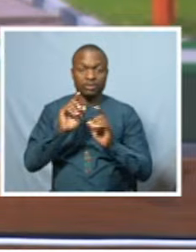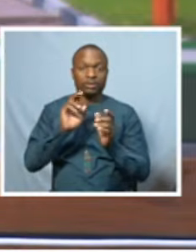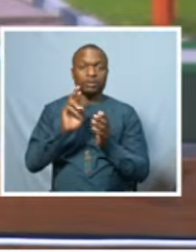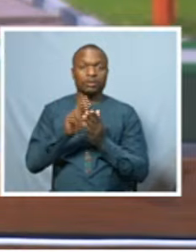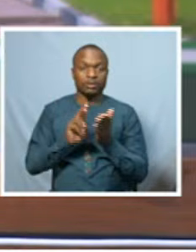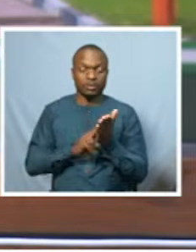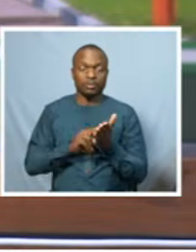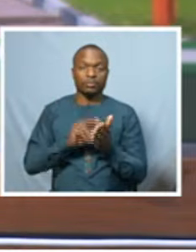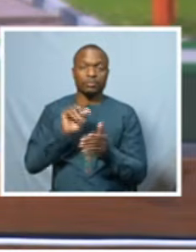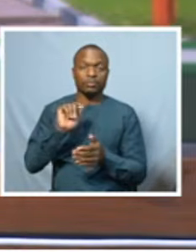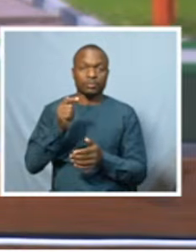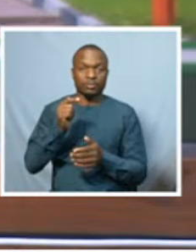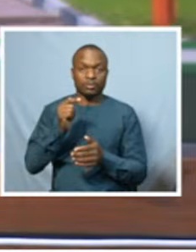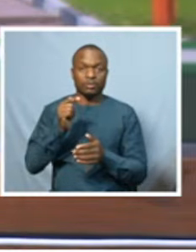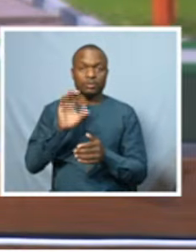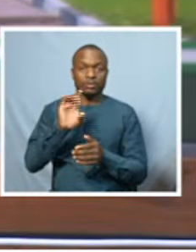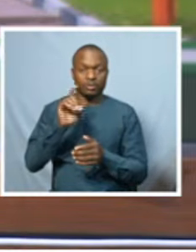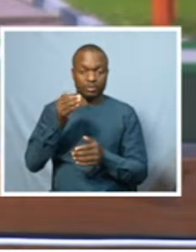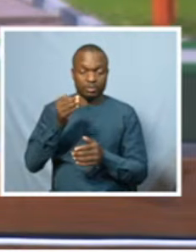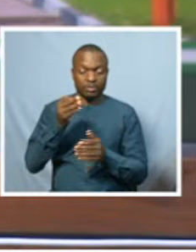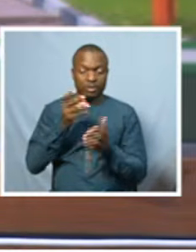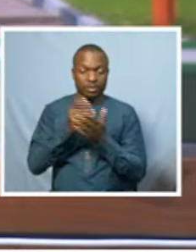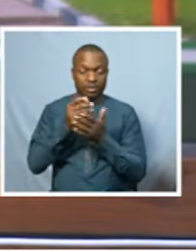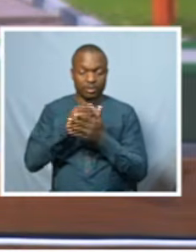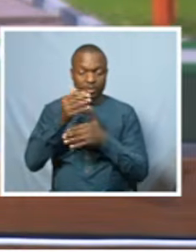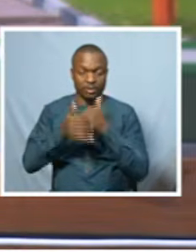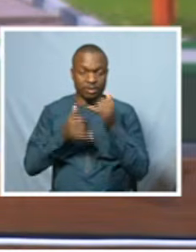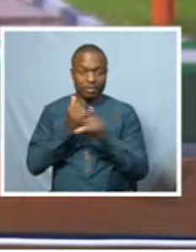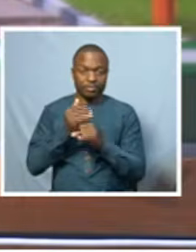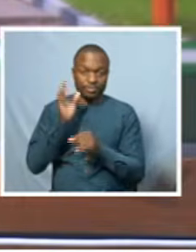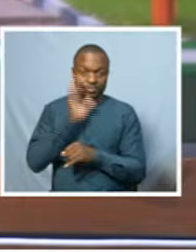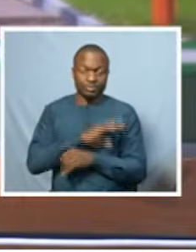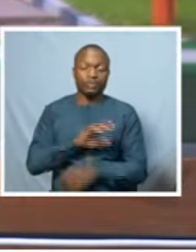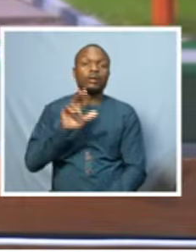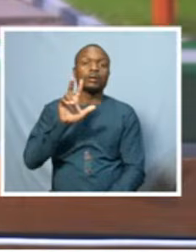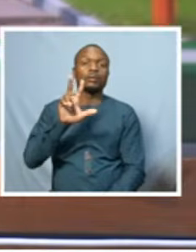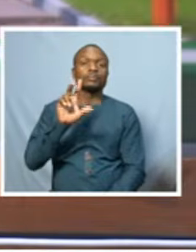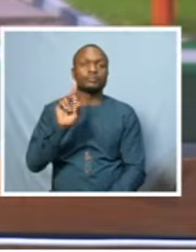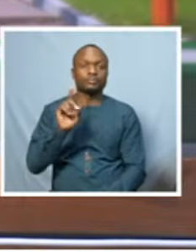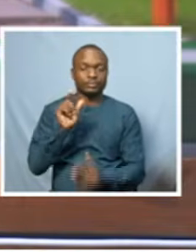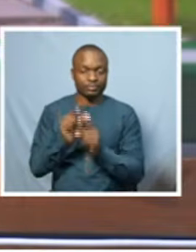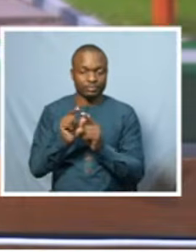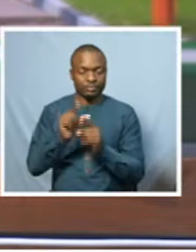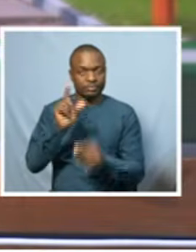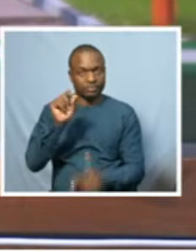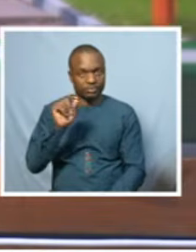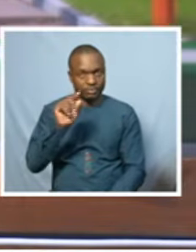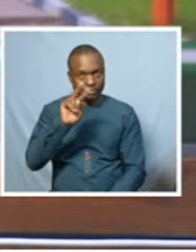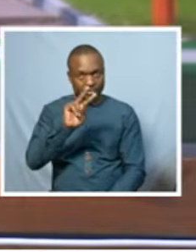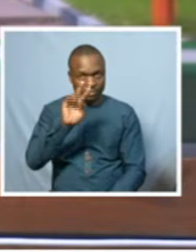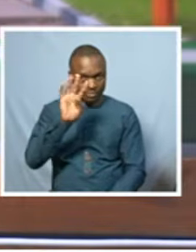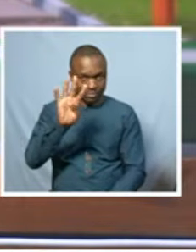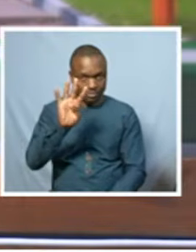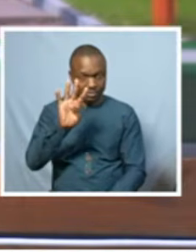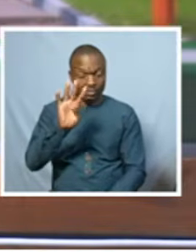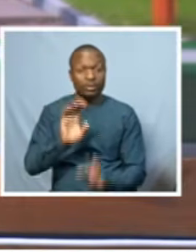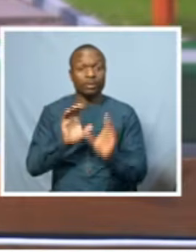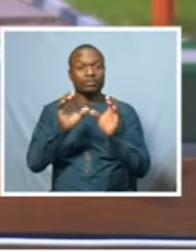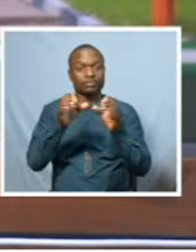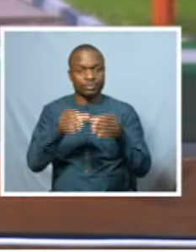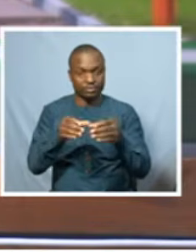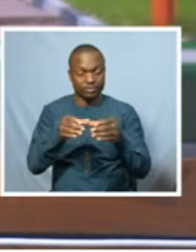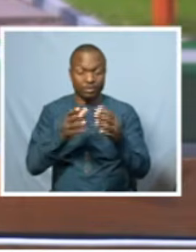the Constituency Development Fund for the financial year ended 31st December 2024. And the